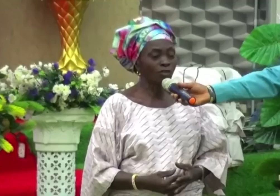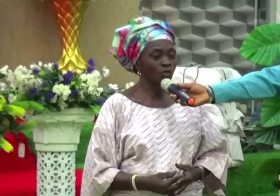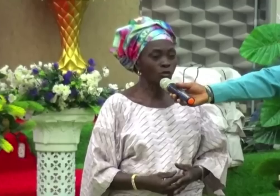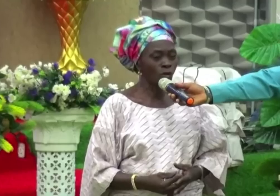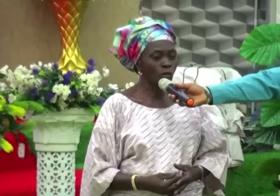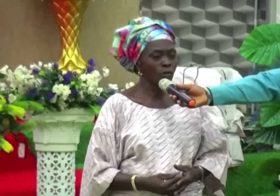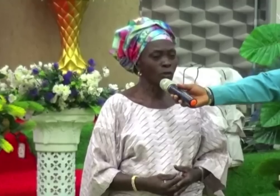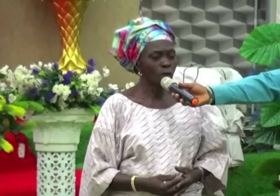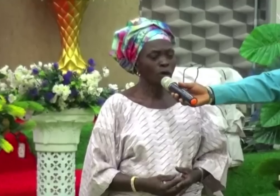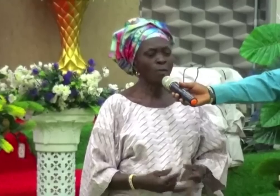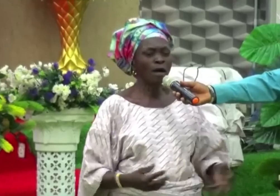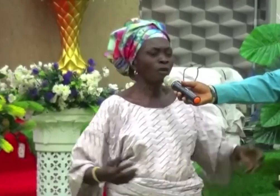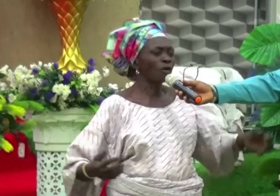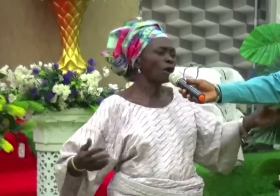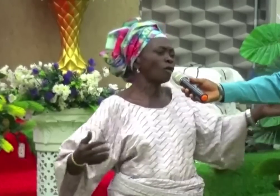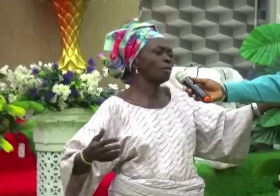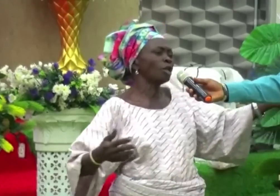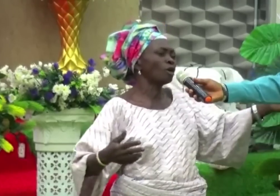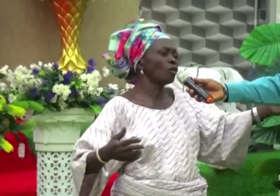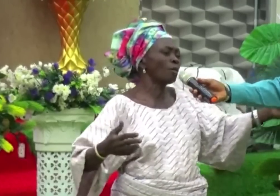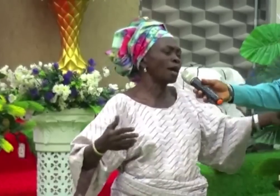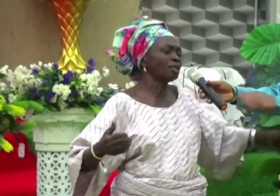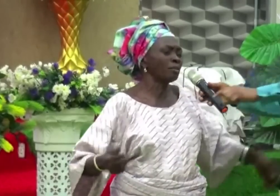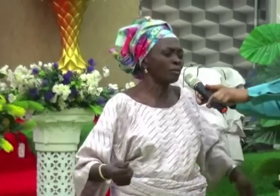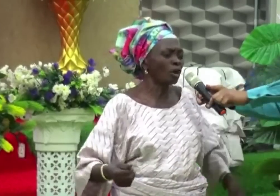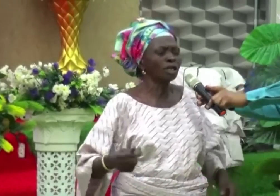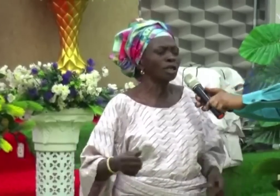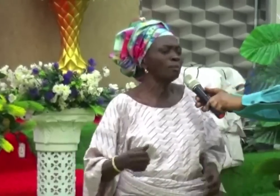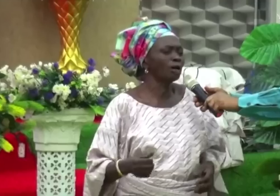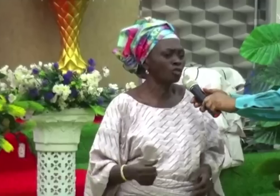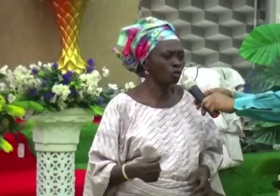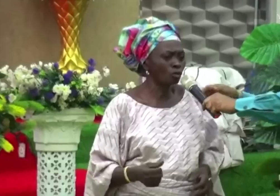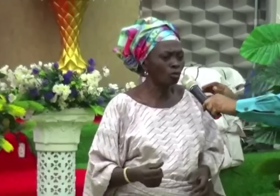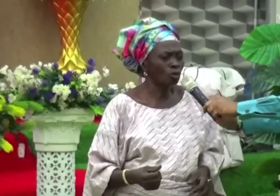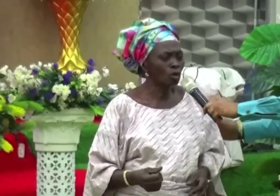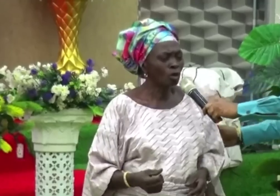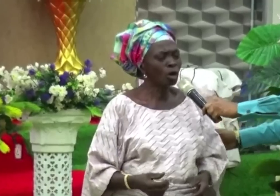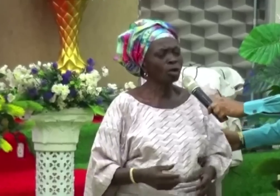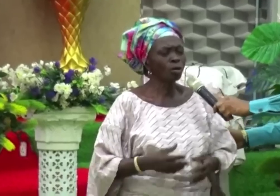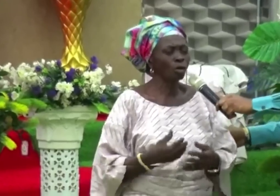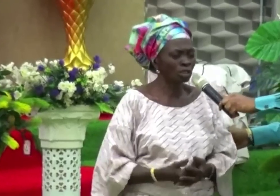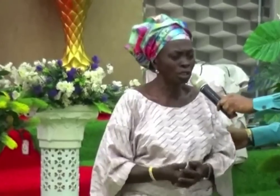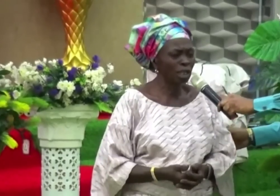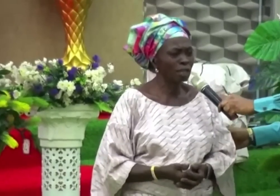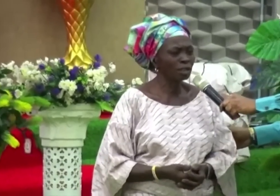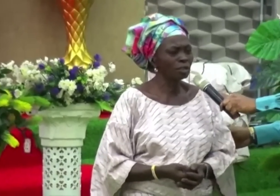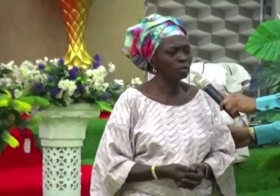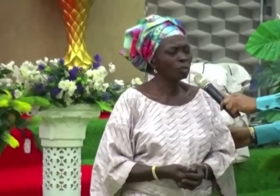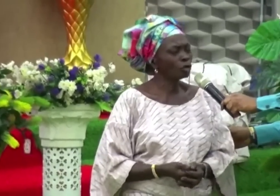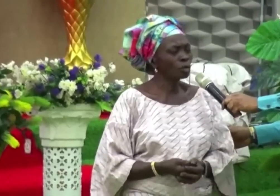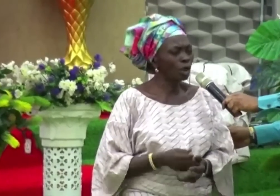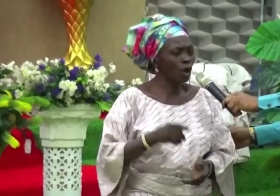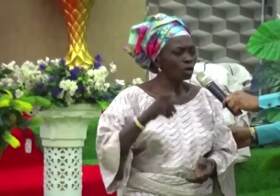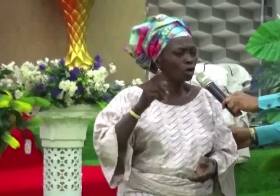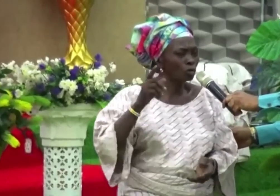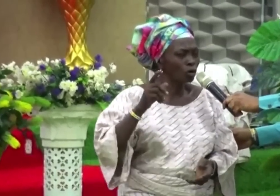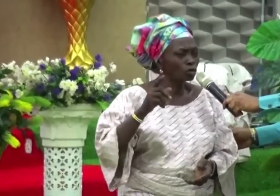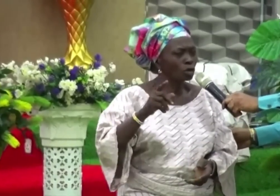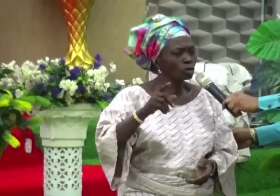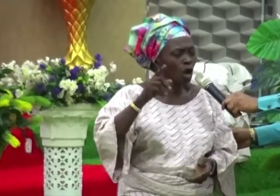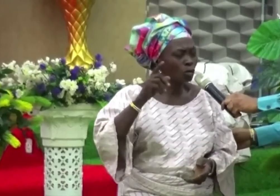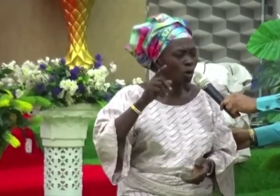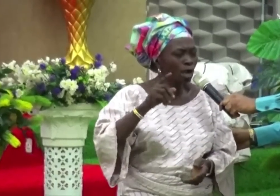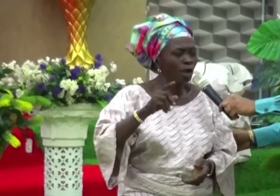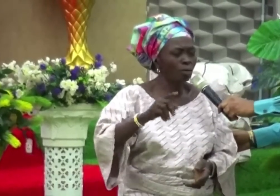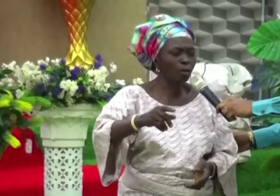mo ba nsunkun o ba fowo ko mi Olorun o ba di mo mi o ni ki mo sunkun o lohun o si nle ni mo dupe lowo Olorun o